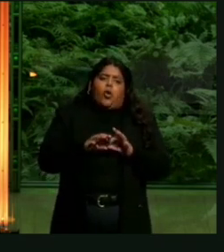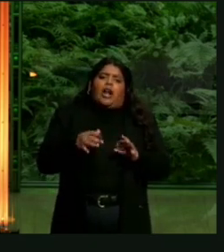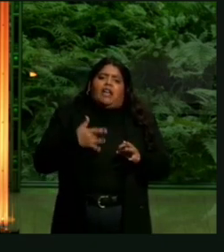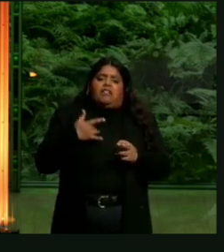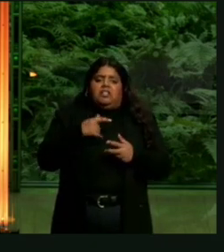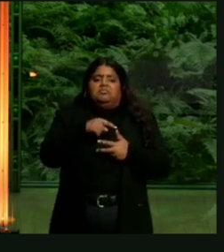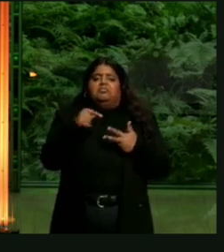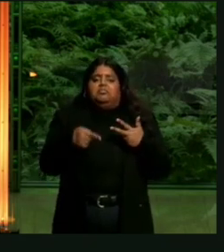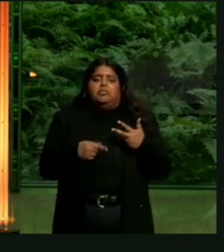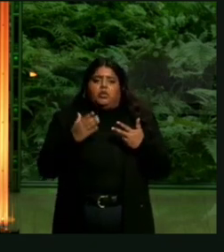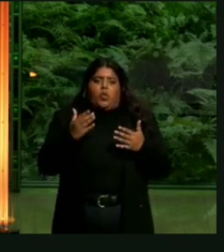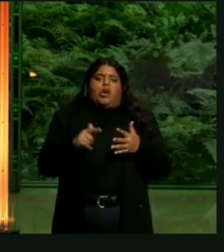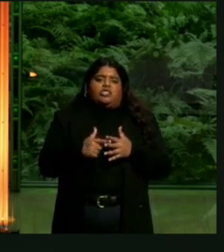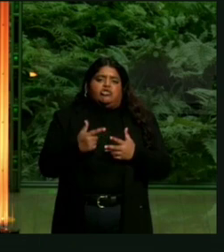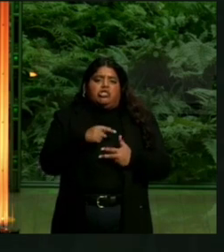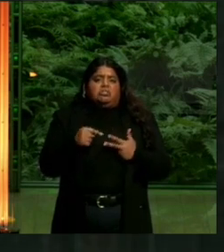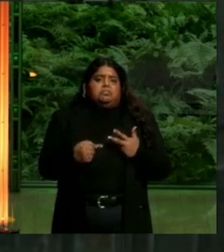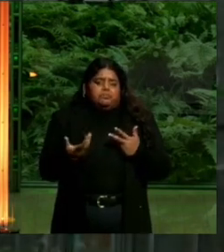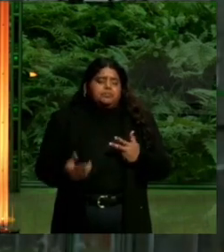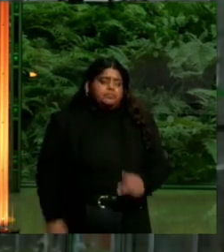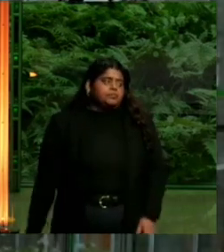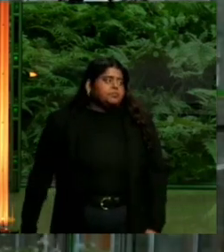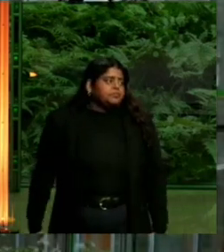started. All right.